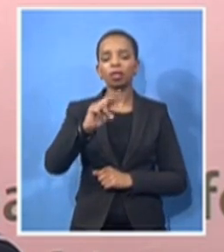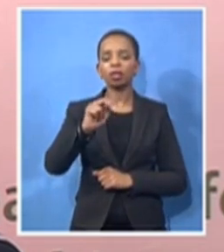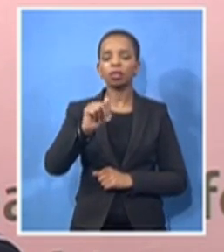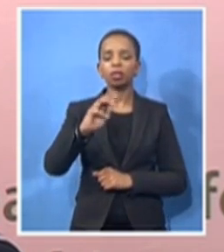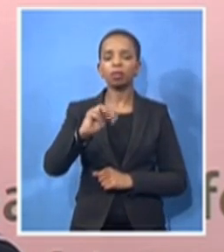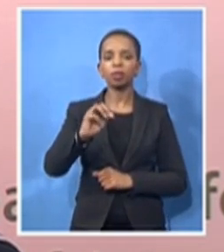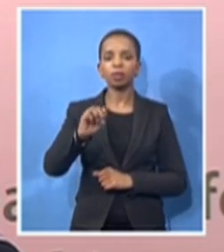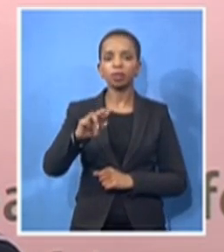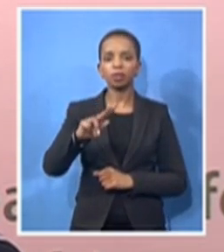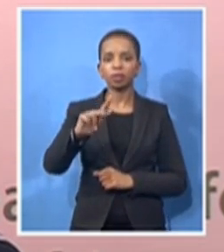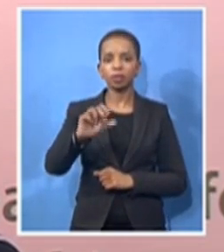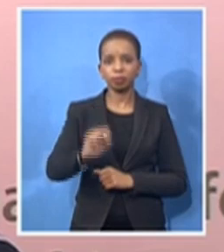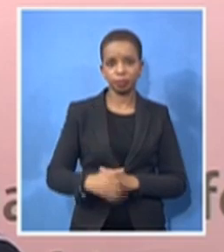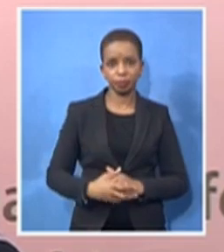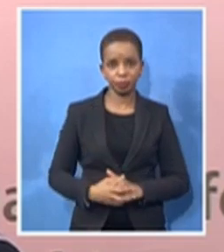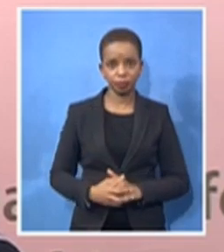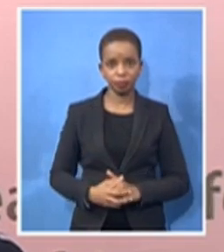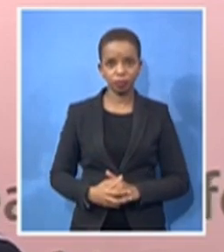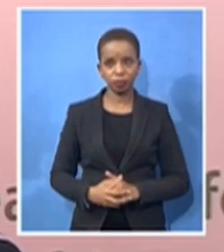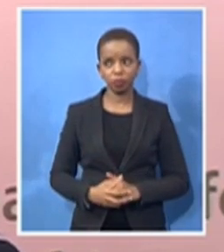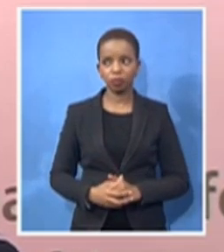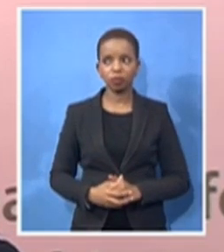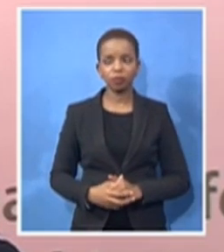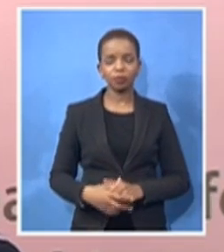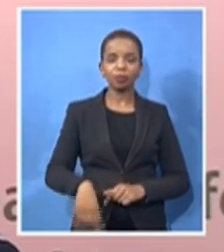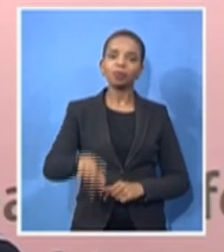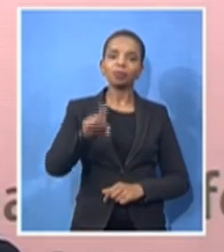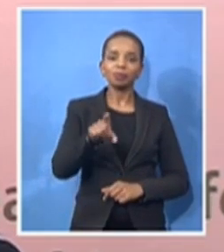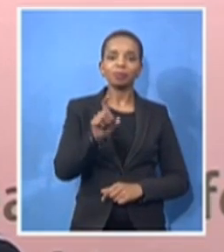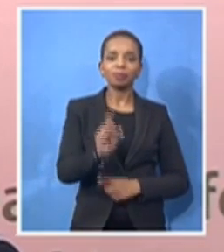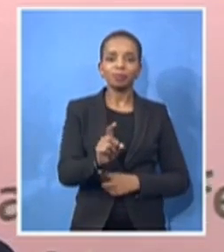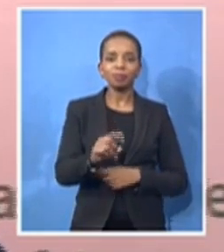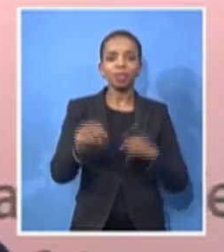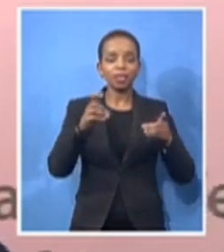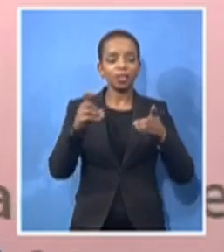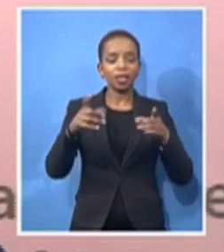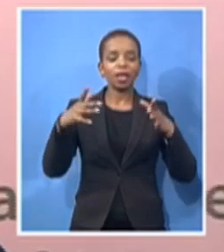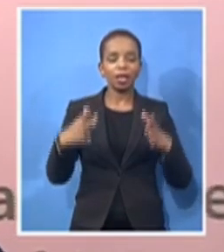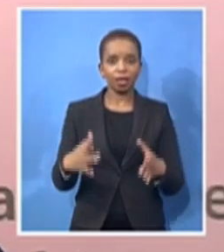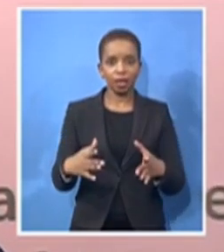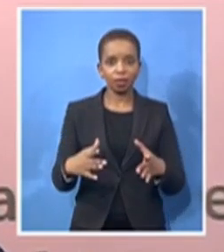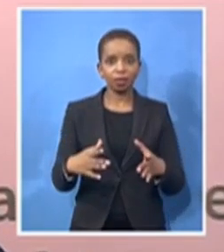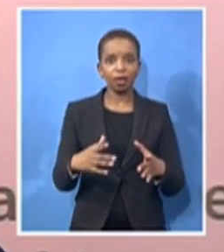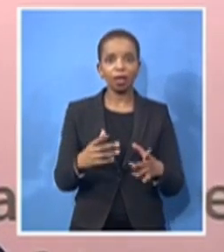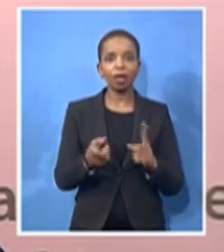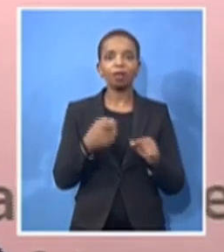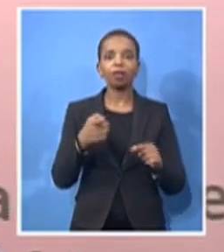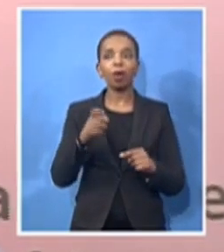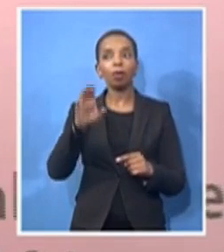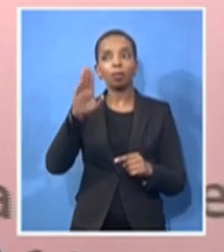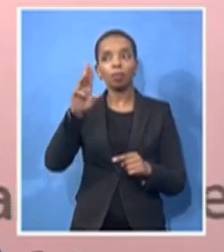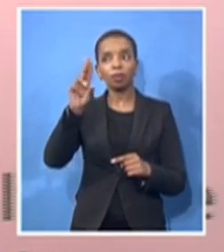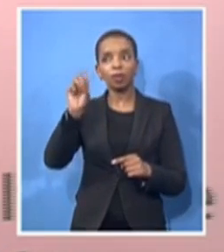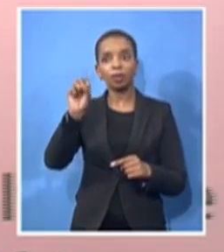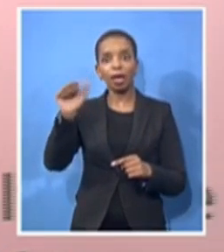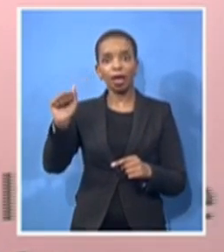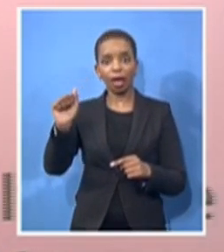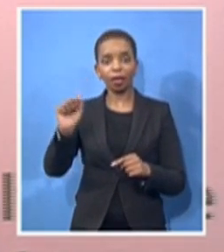Southern Africa Mission Director, John Kroek, and all other representatives of the USAID